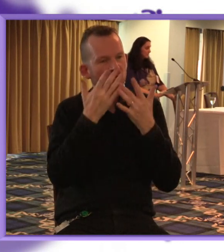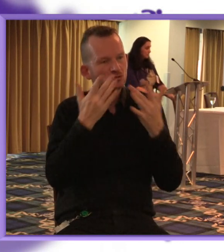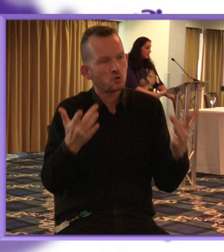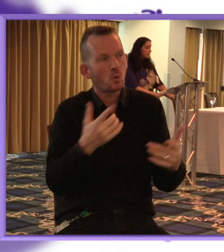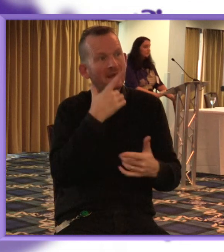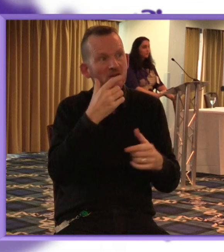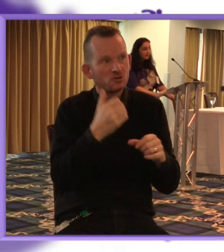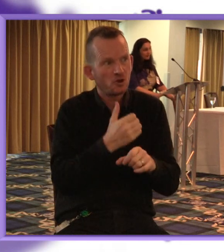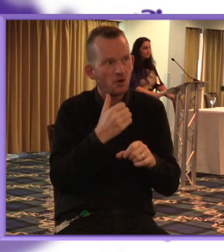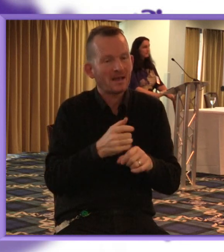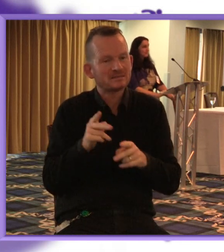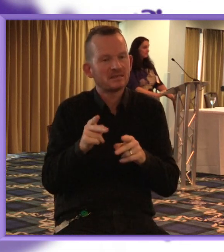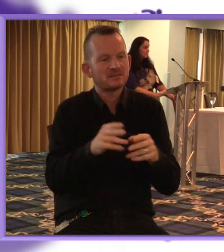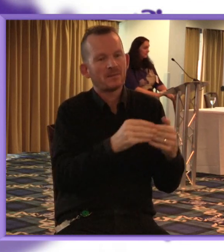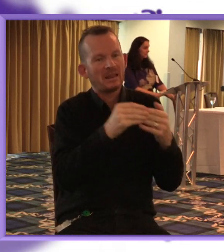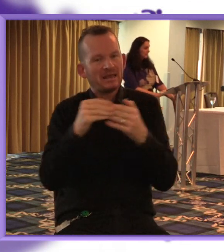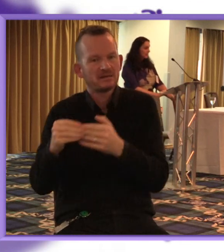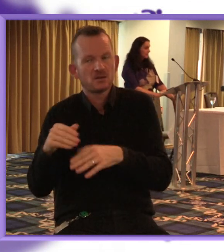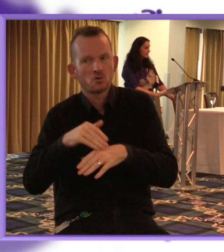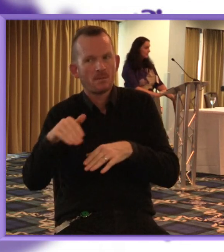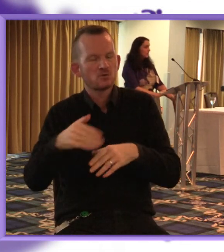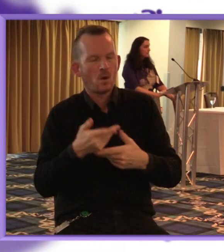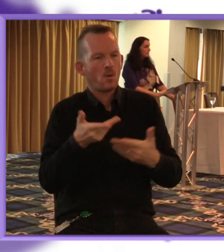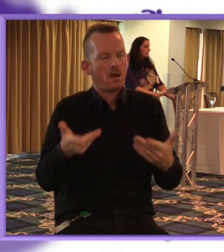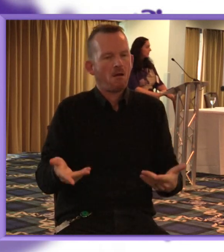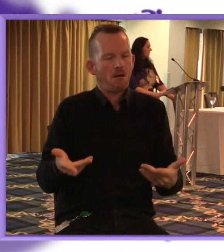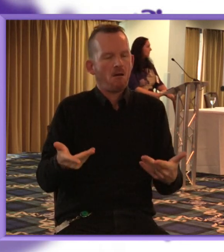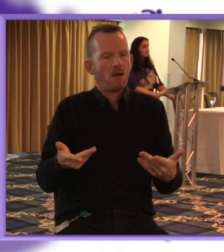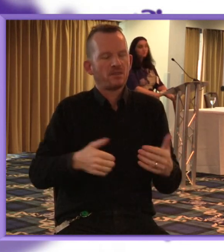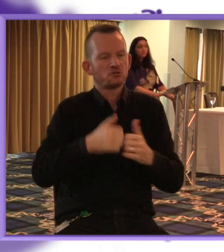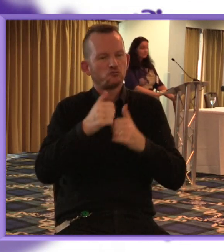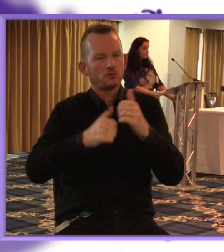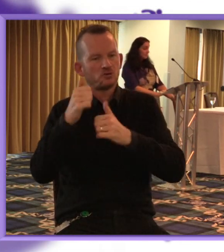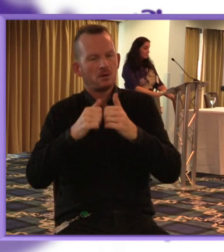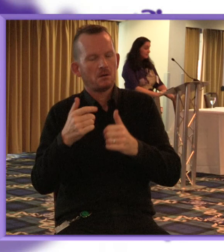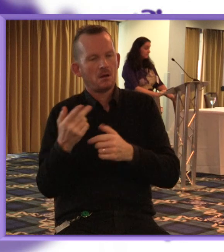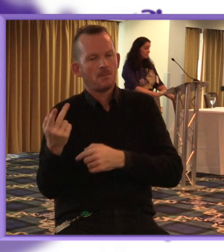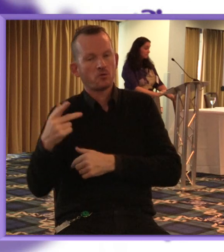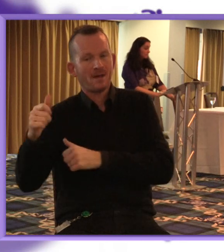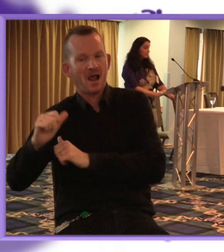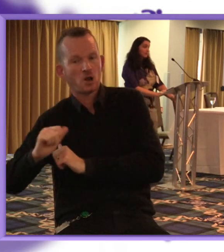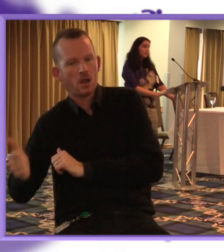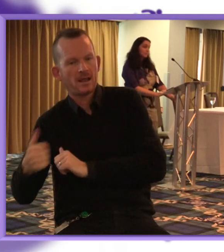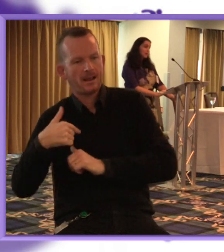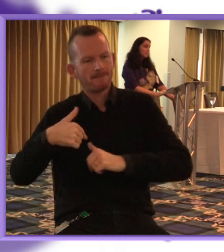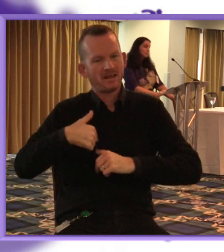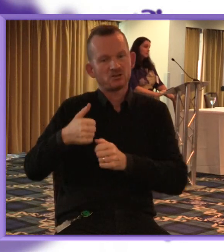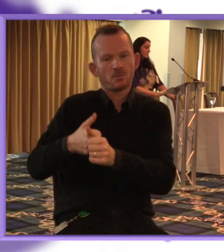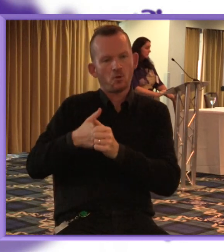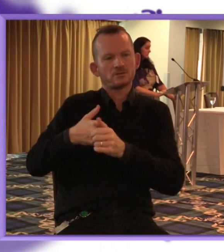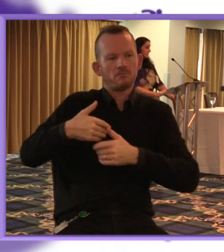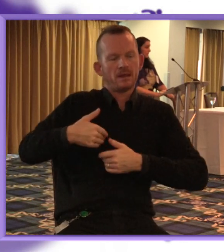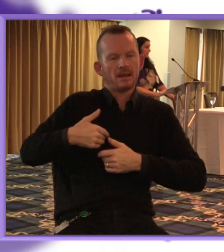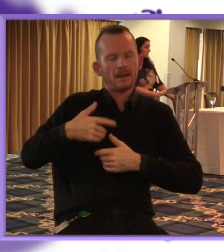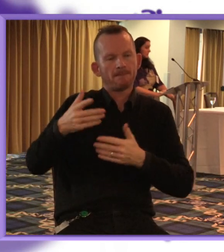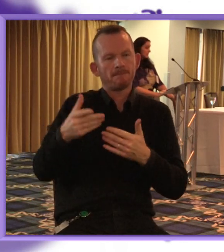wherever we sit in a structure. Both my colleague for encouraging and supporting me to do something, and I think my role as